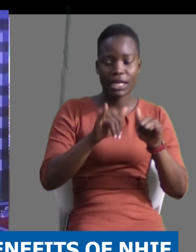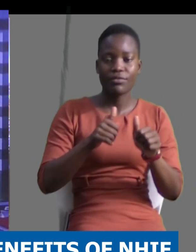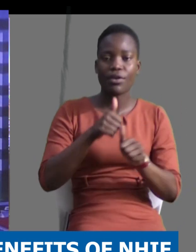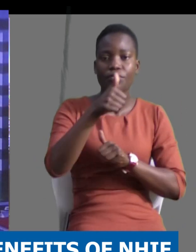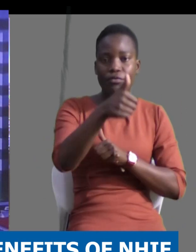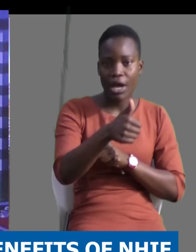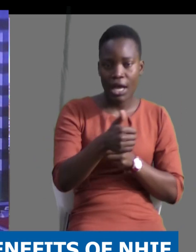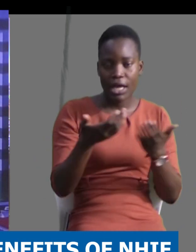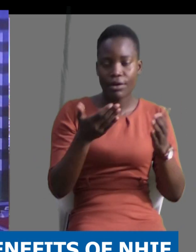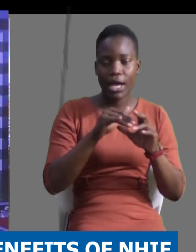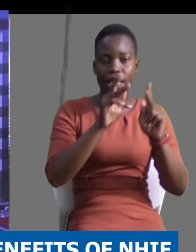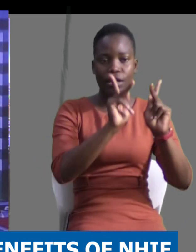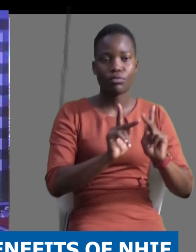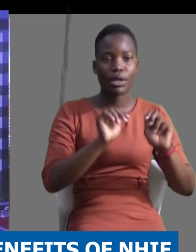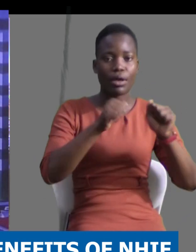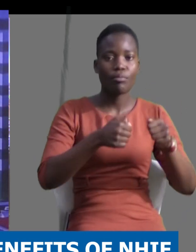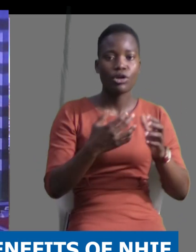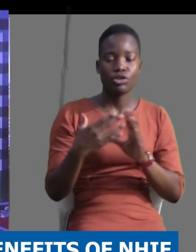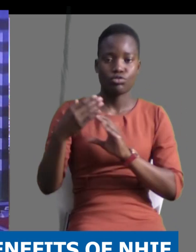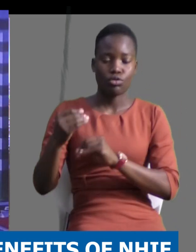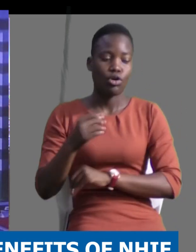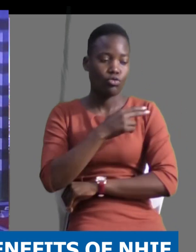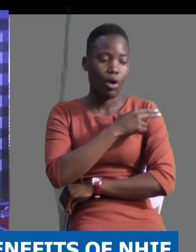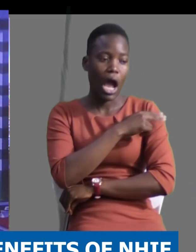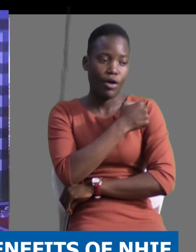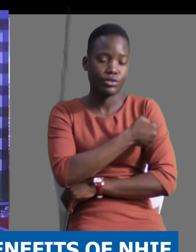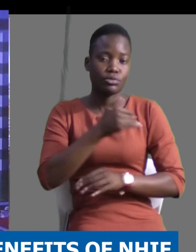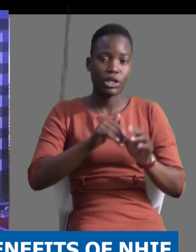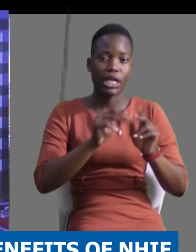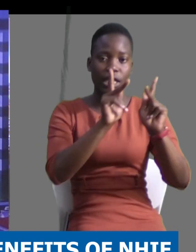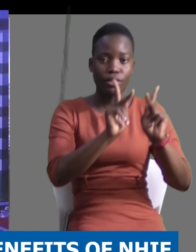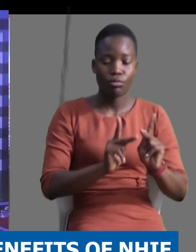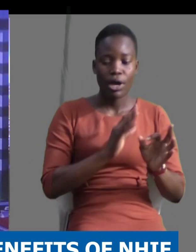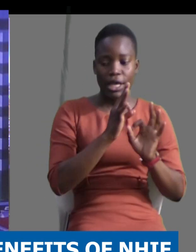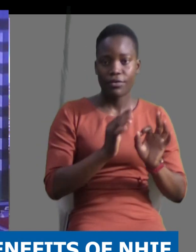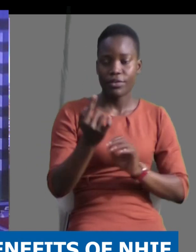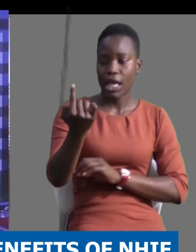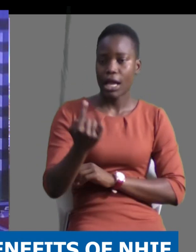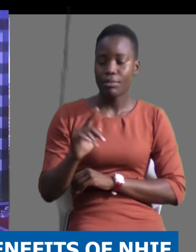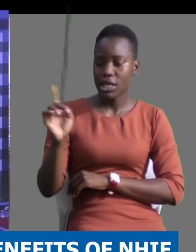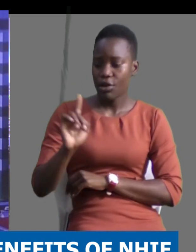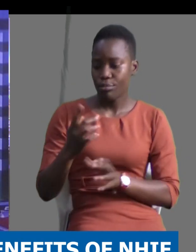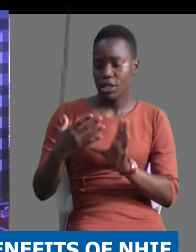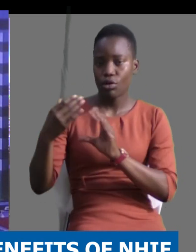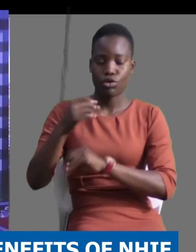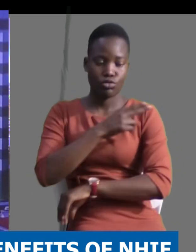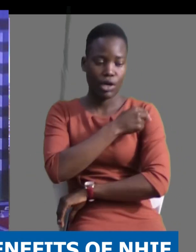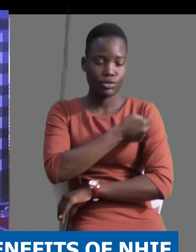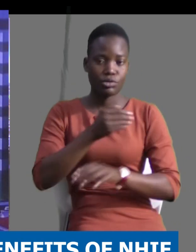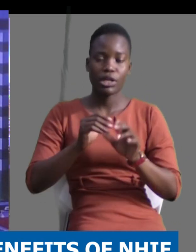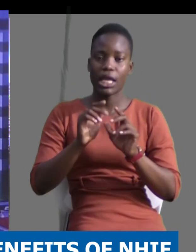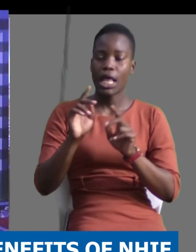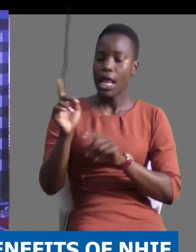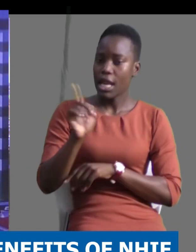from you, for example in Nairobi and in maybe Kisumu, they can be able to go to a facility in Kisumu. If they come to Nairobi, they'll go to a facility